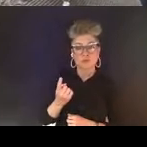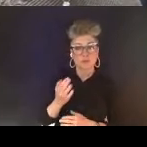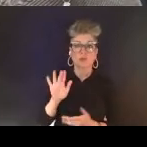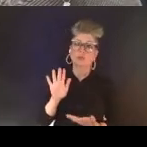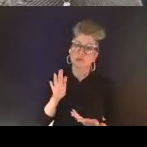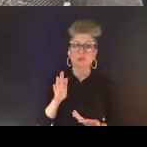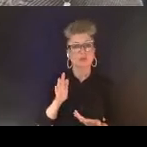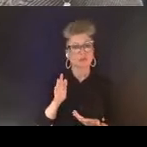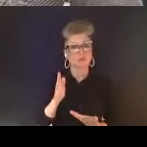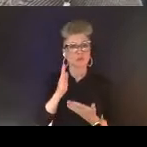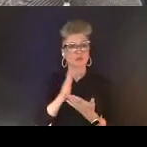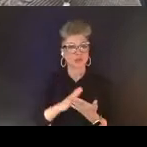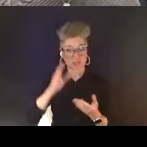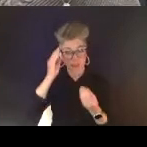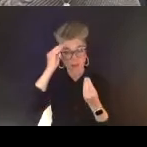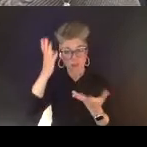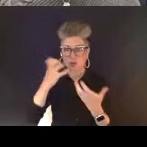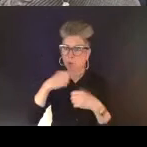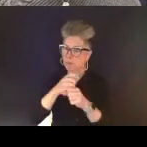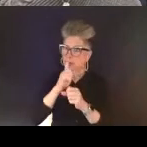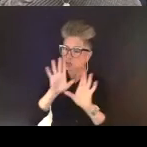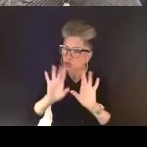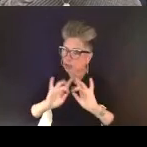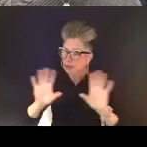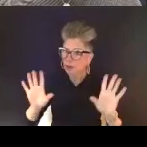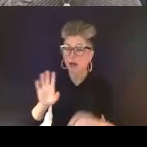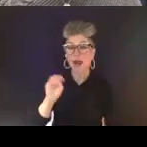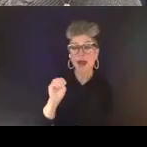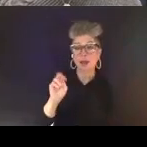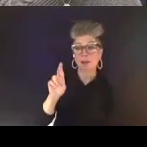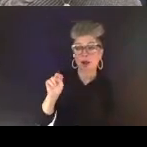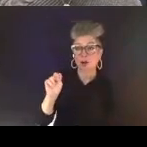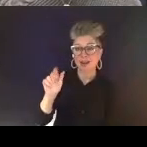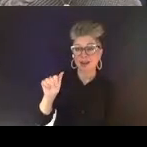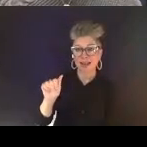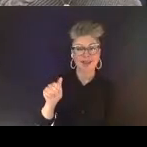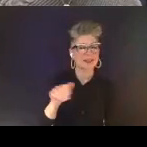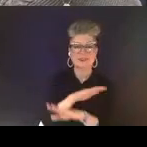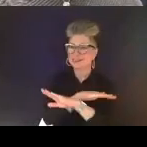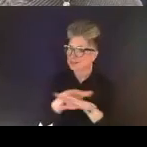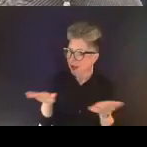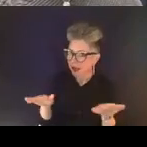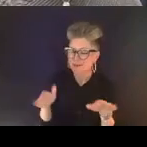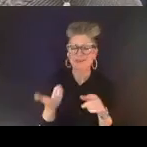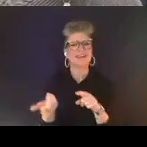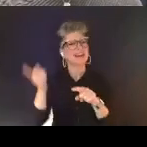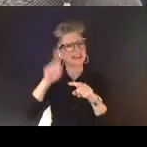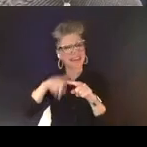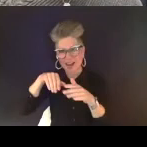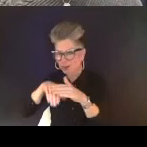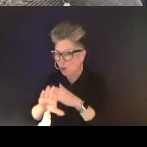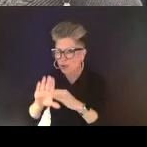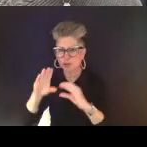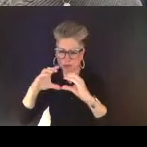bits of information that I want to make sure that I communicate is that the mRNA does not and cannot go into the nucleus of